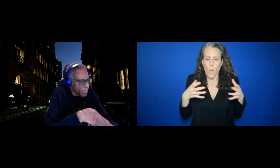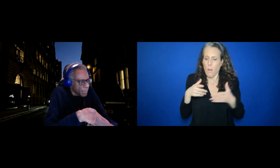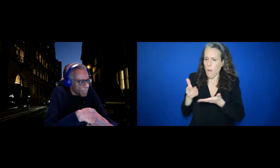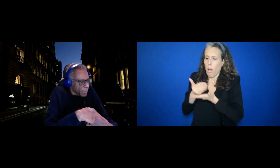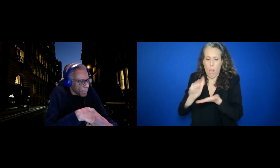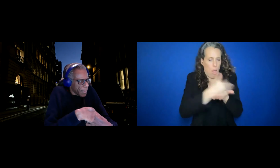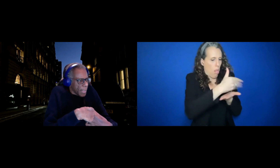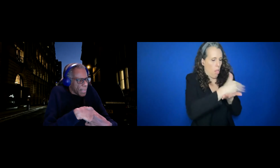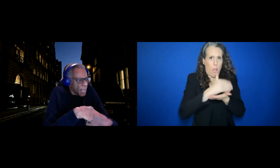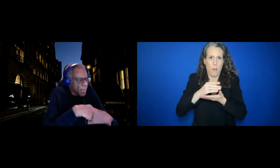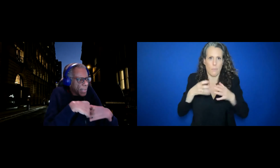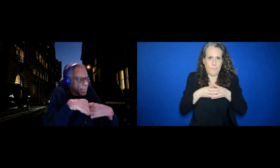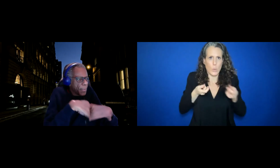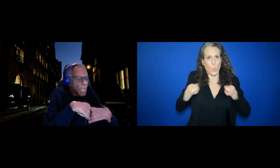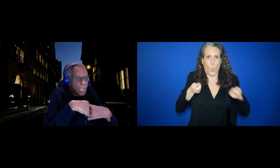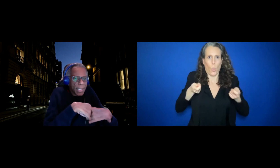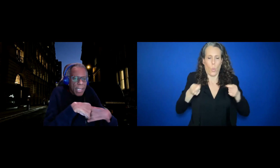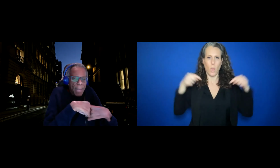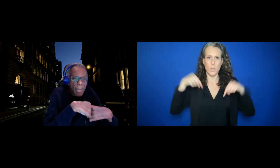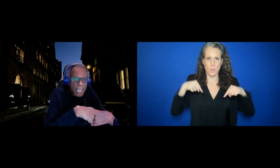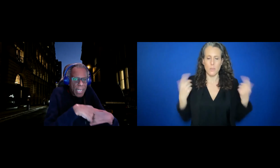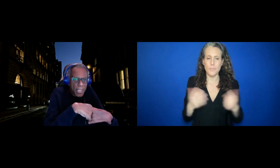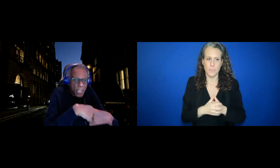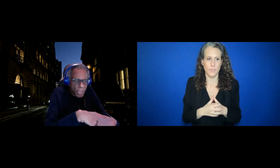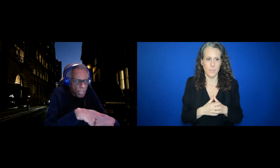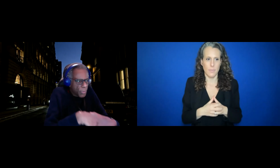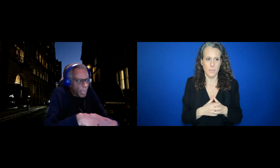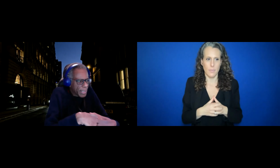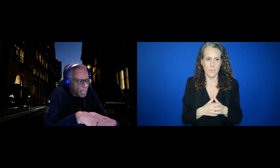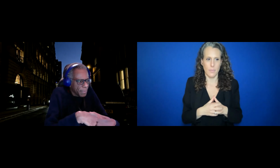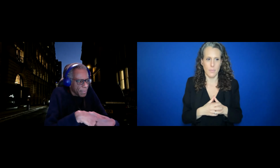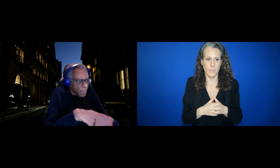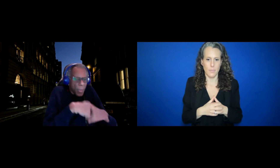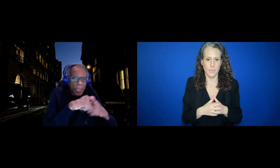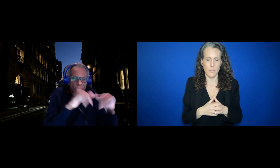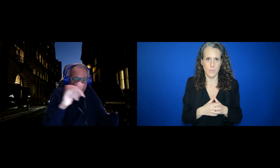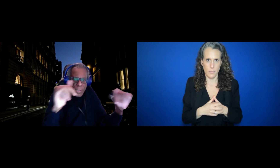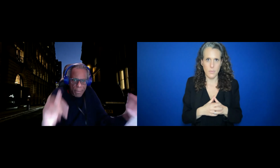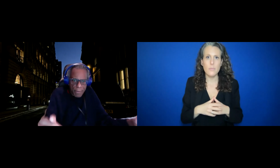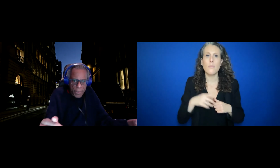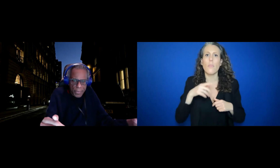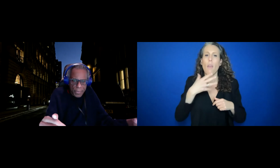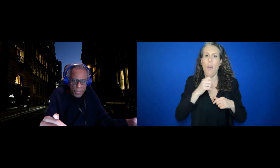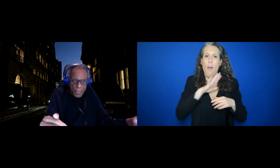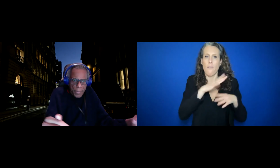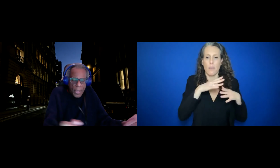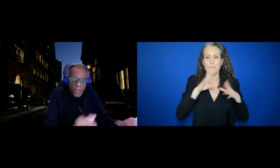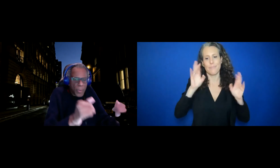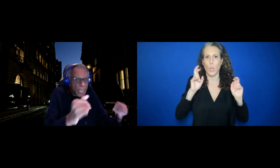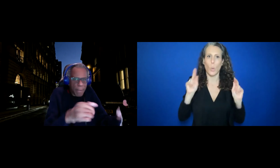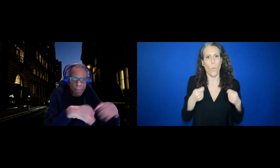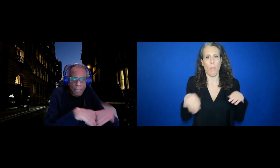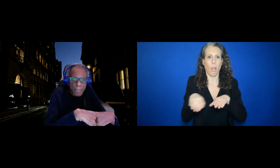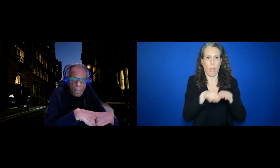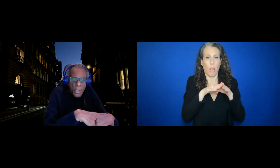certain groups. So basically, it maintains a constructed normality, which excludes difference.